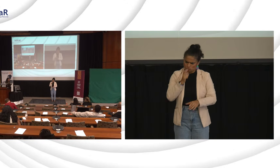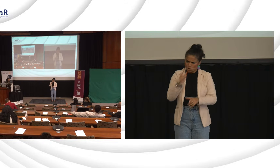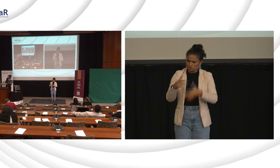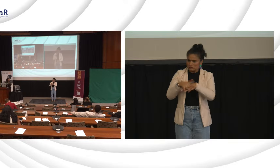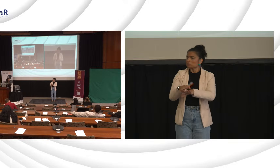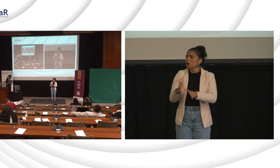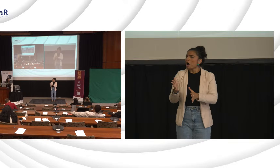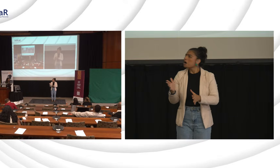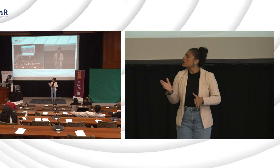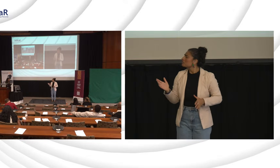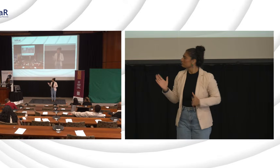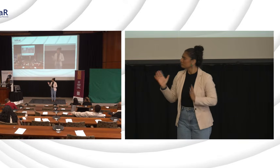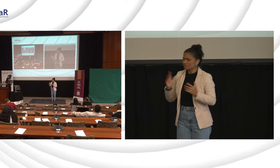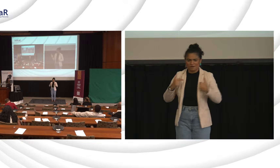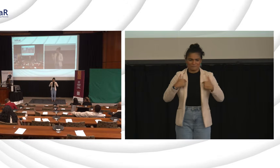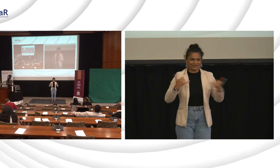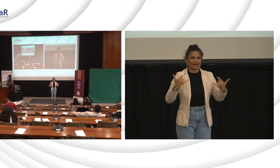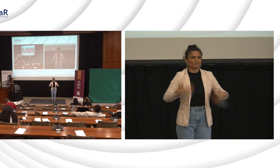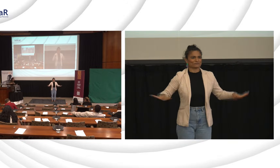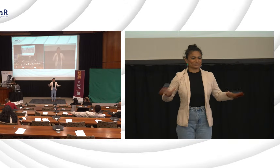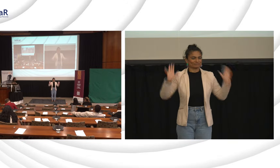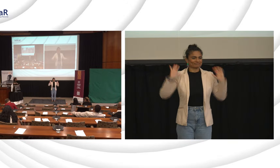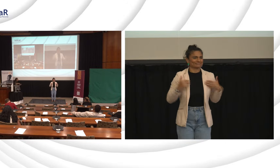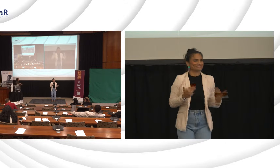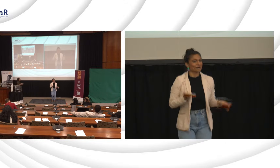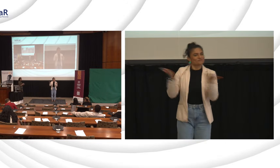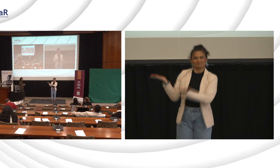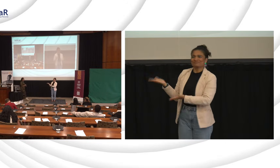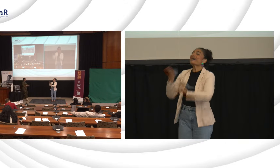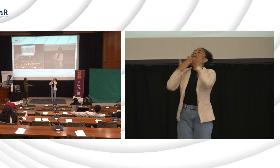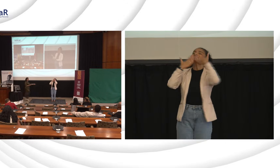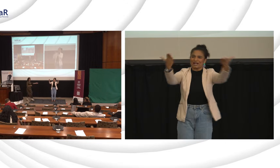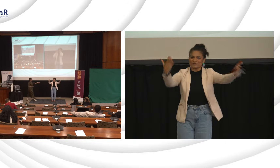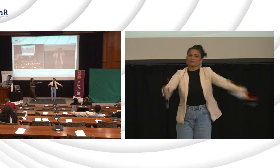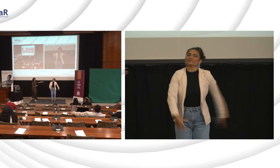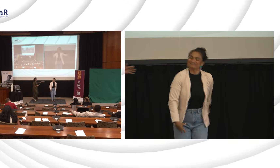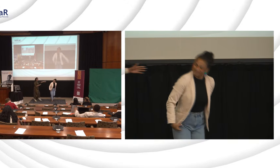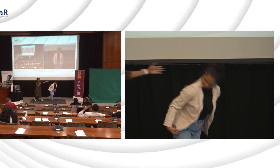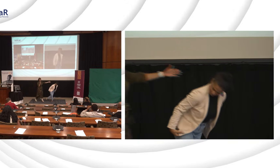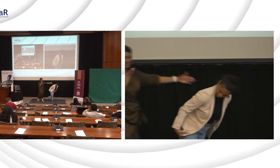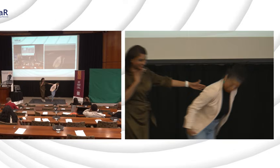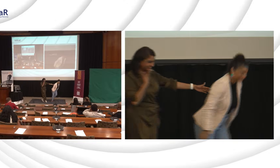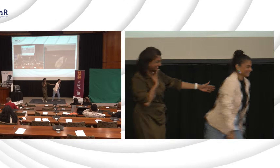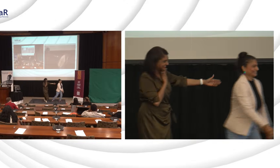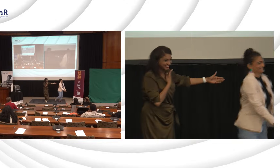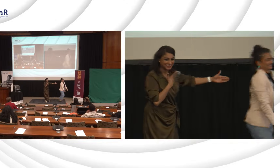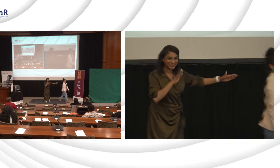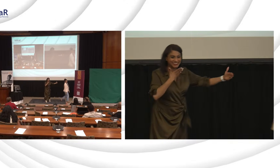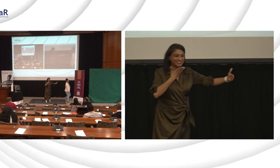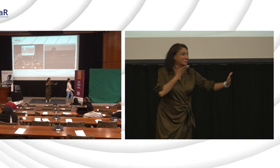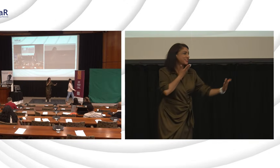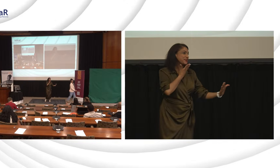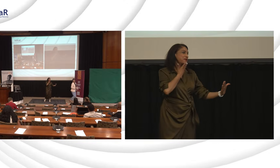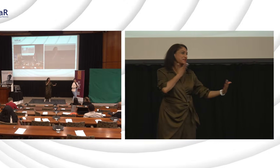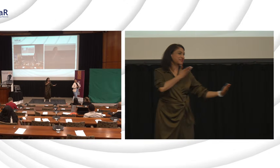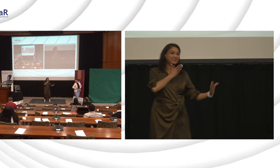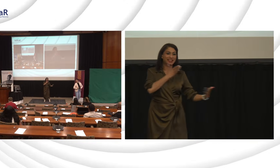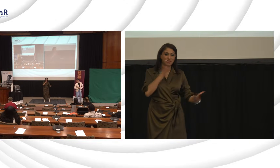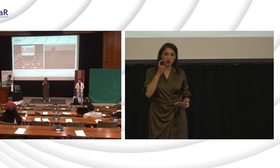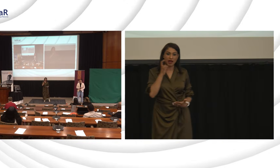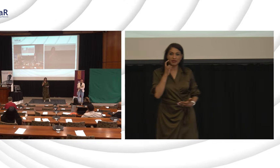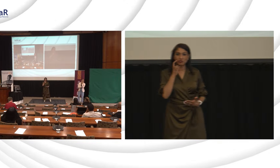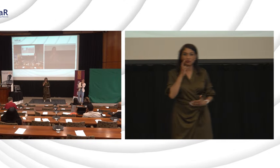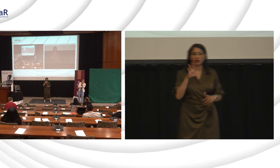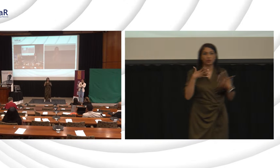Can either be directed at HandLab, at African WordNet, but I think my presentation is complete. Thank you so